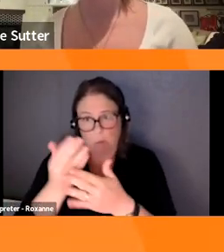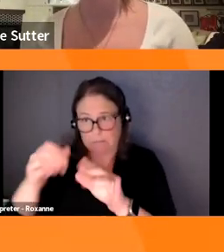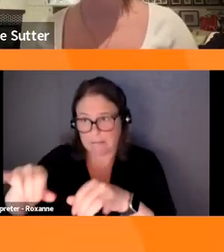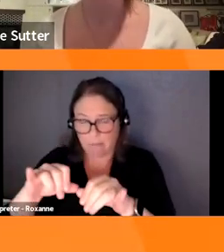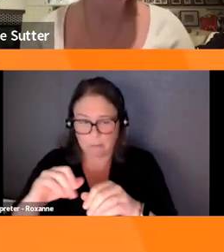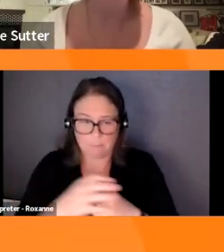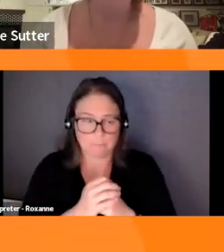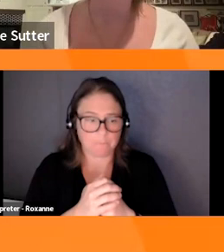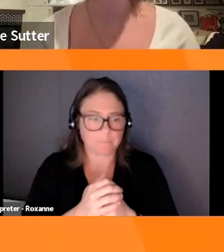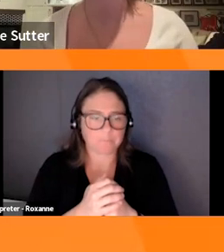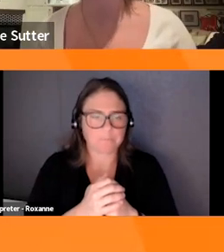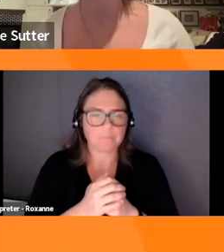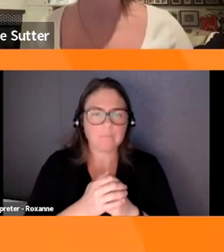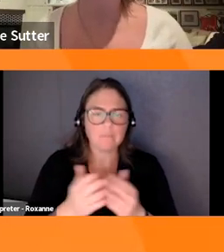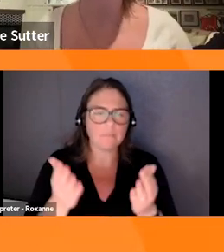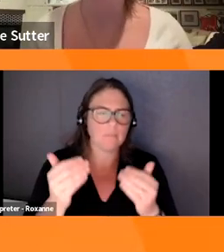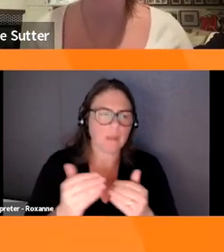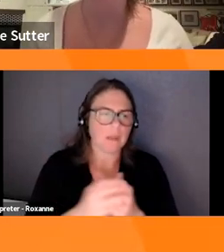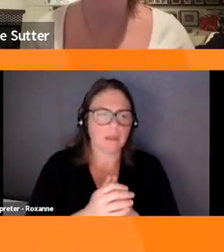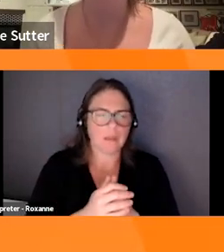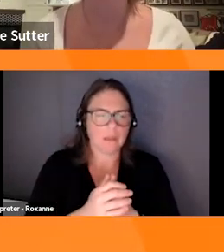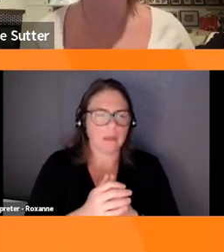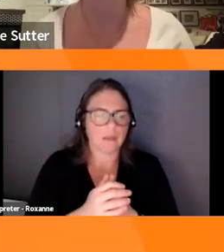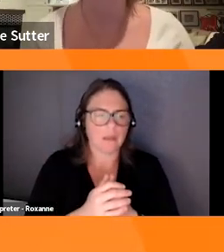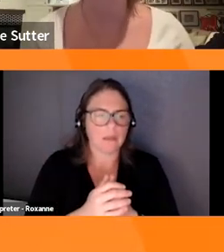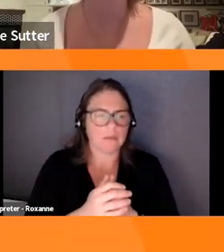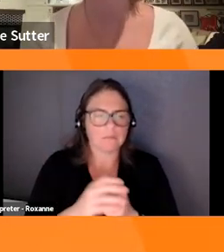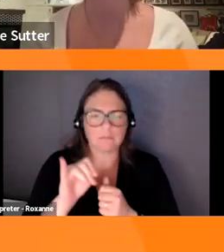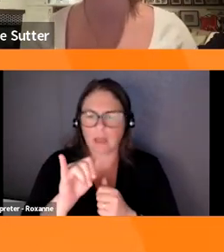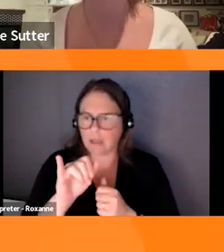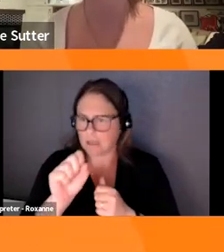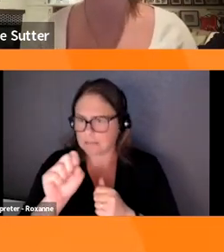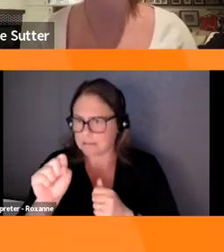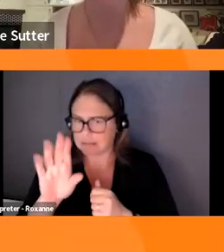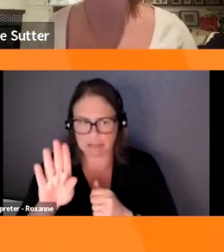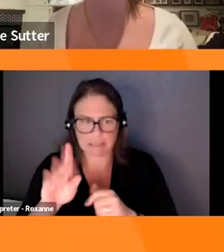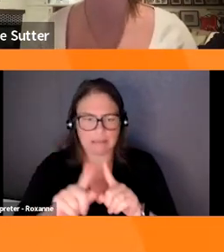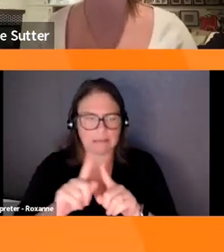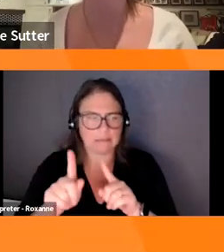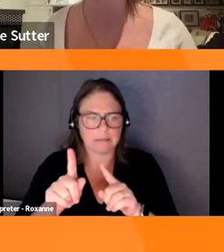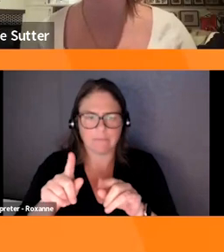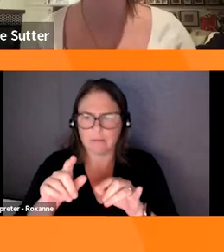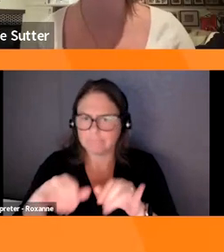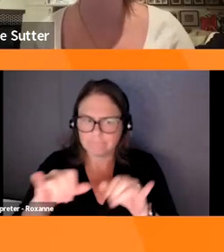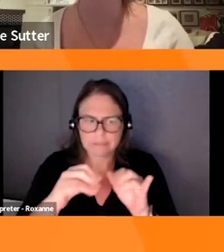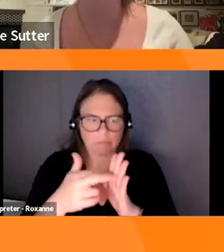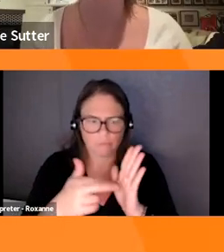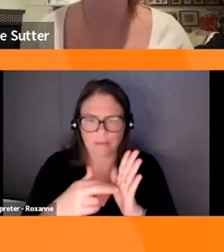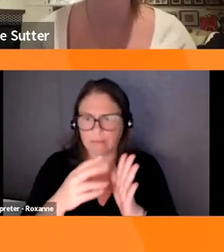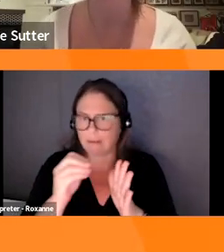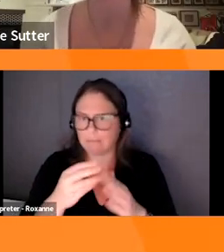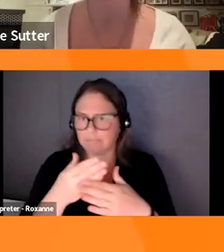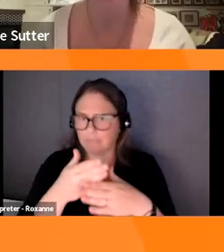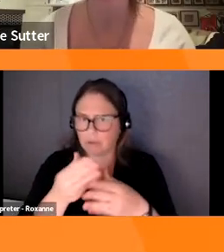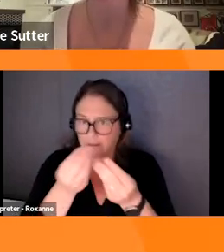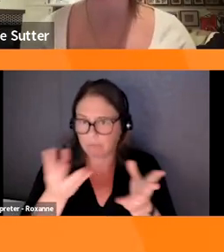be GRI, SASB, or even the ISSB sustainability disclosures in places that